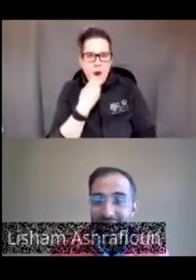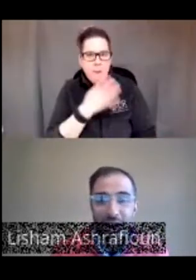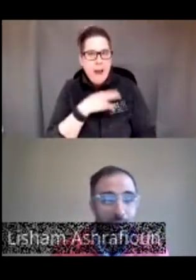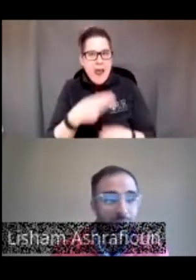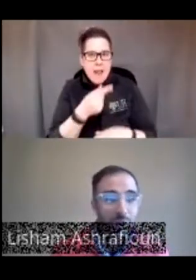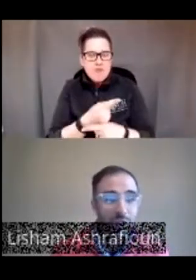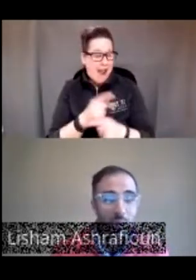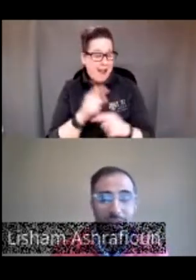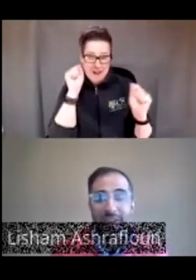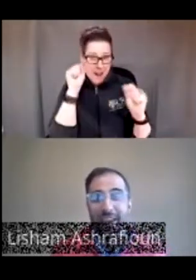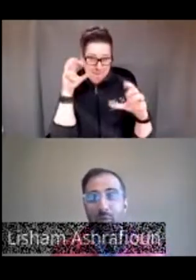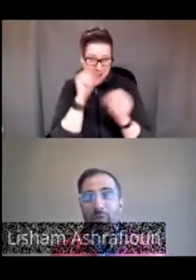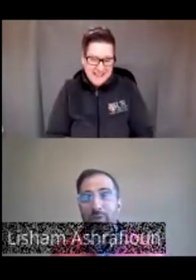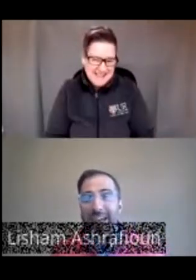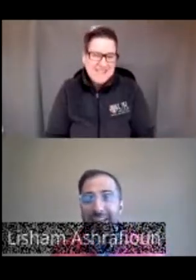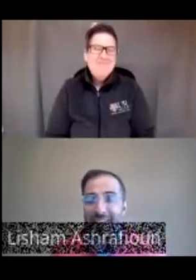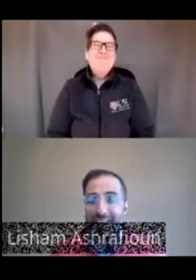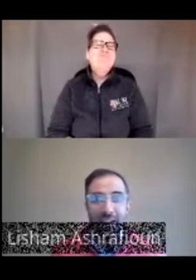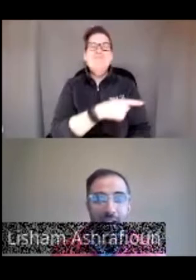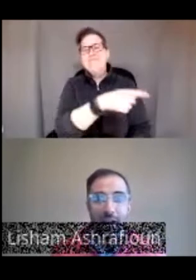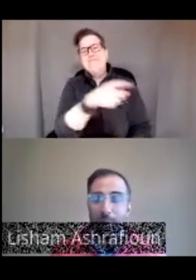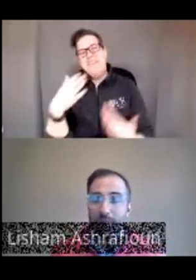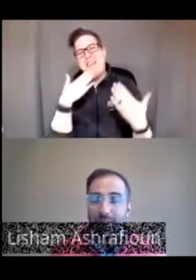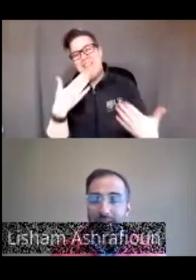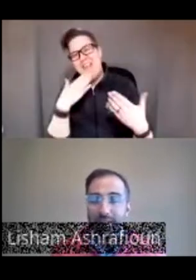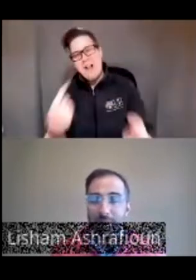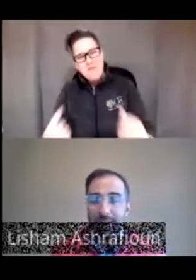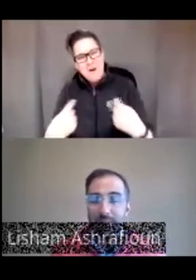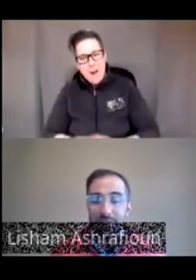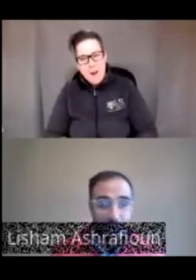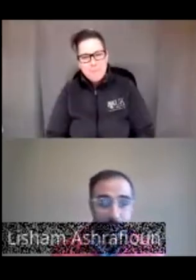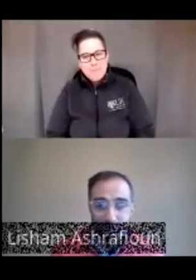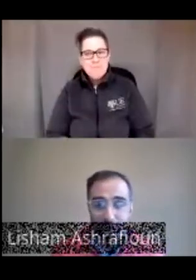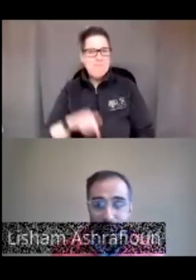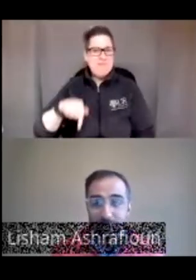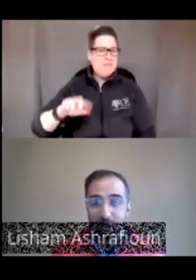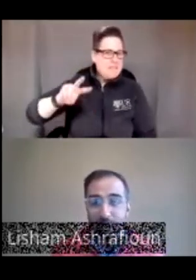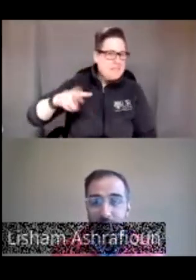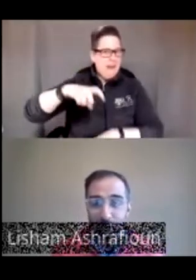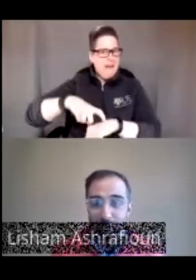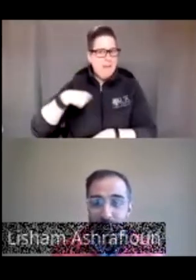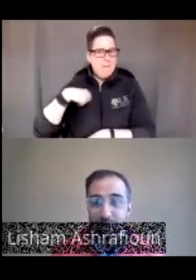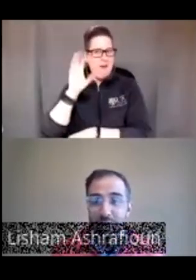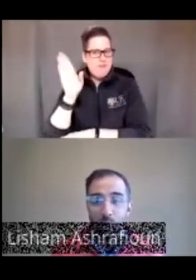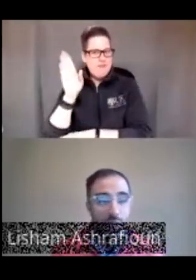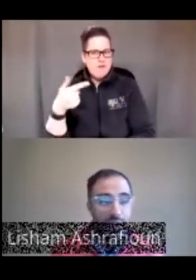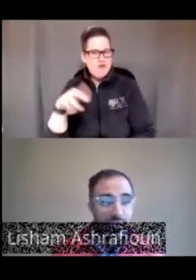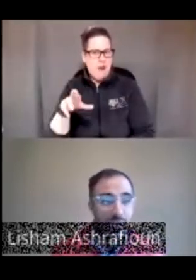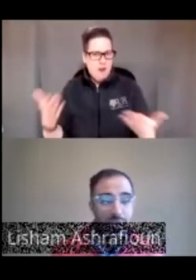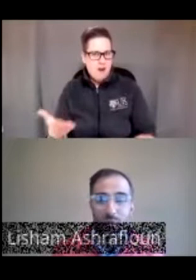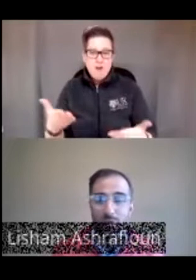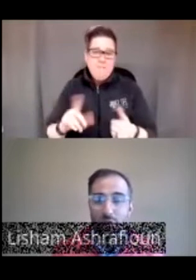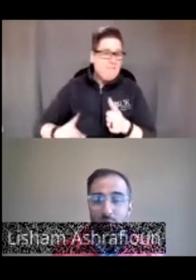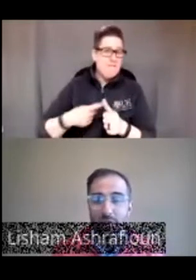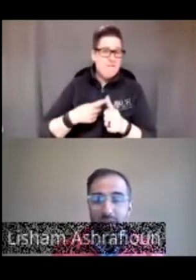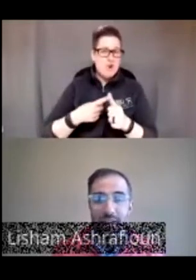amazing. So I just want to thank everyone for attending. This is my second Grand Rounds I've done, the first one that I've done